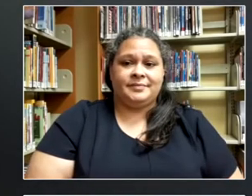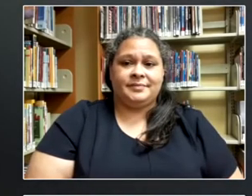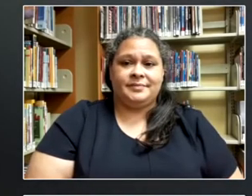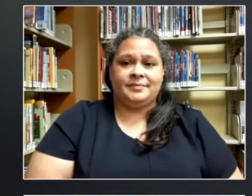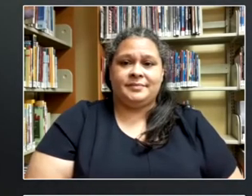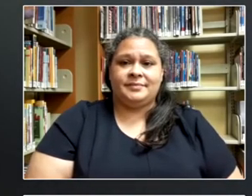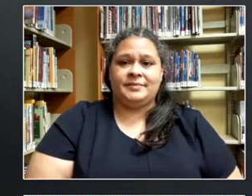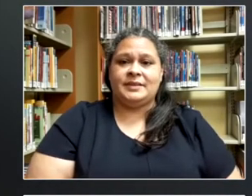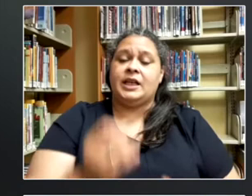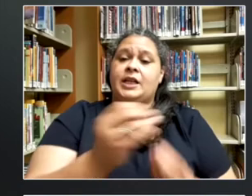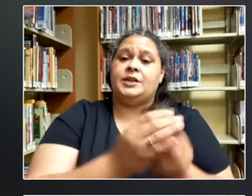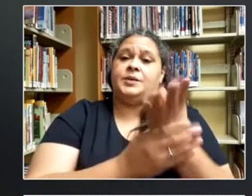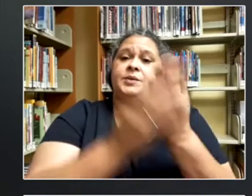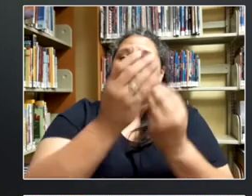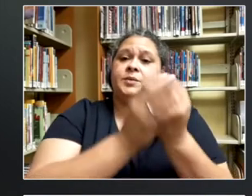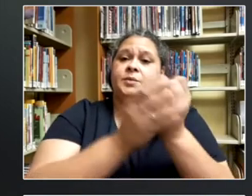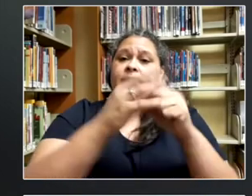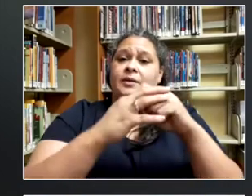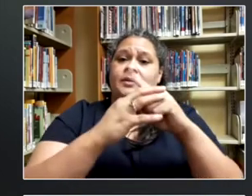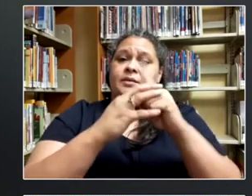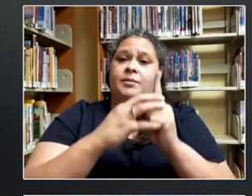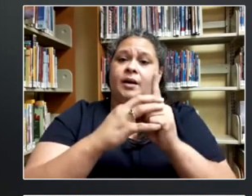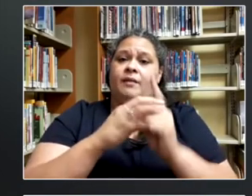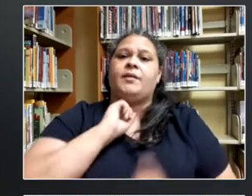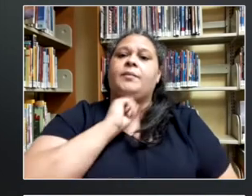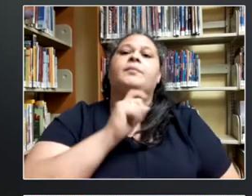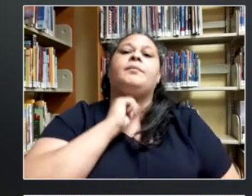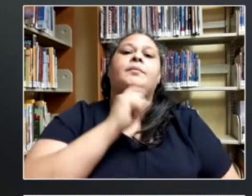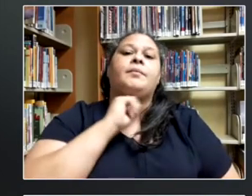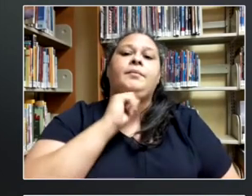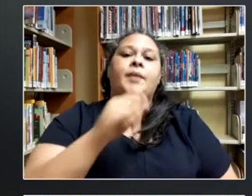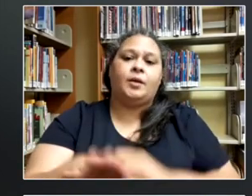Two sprouts above, metal below.